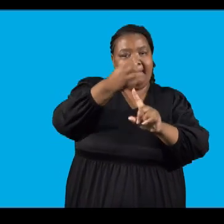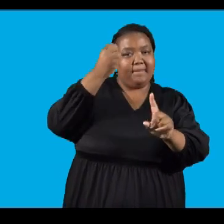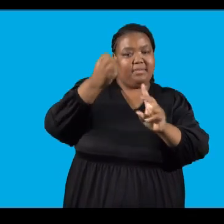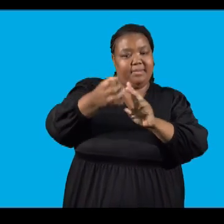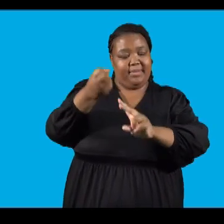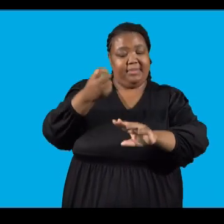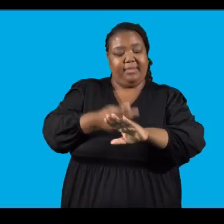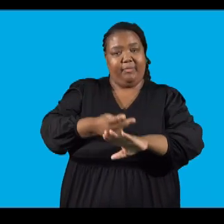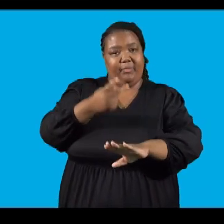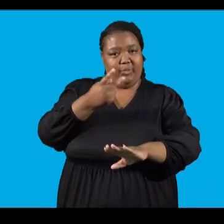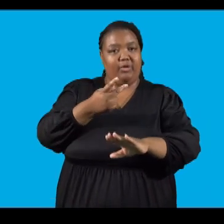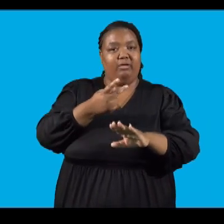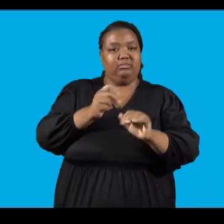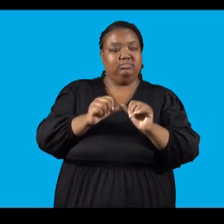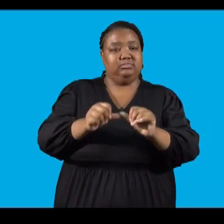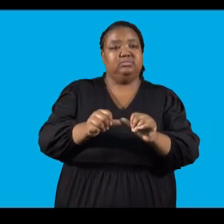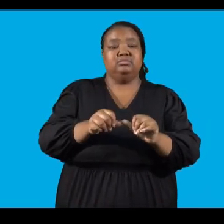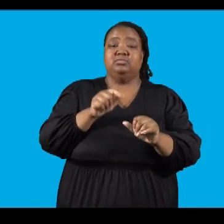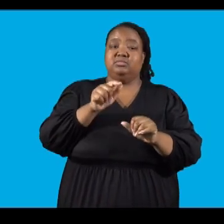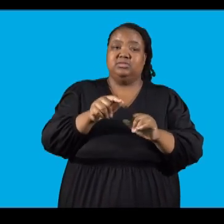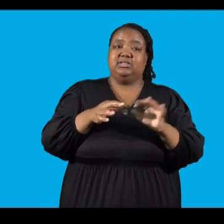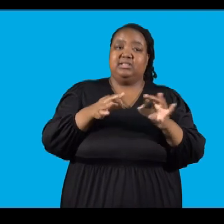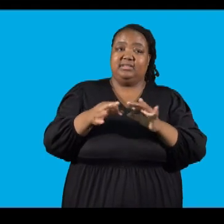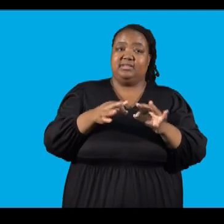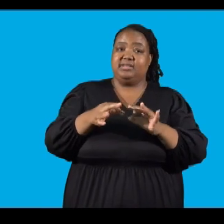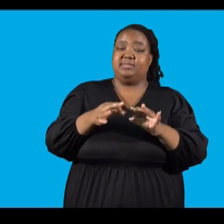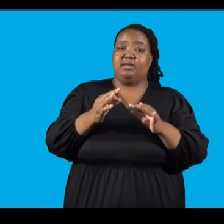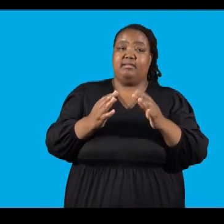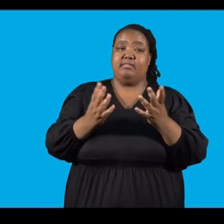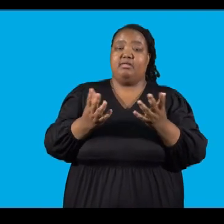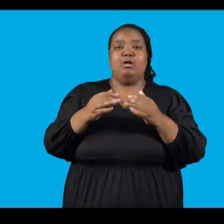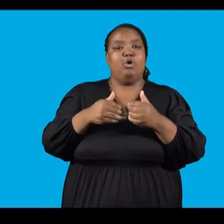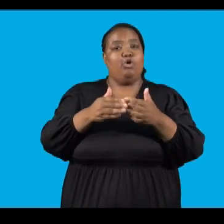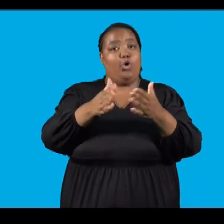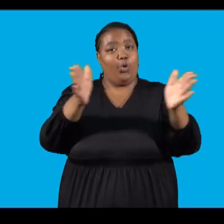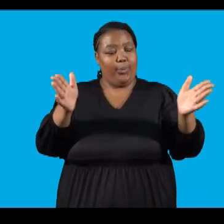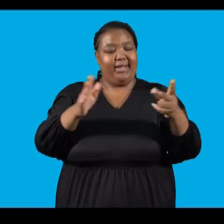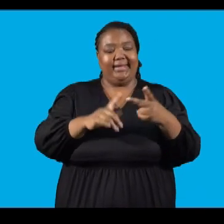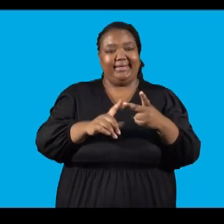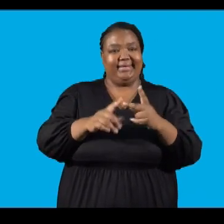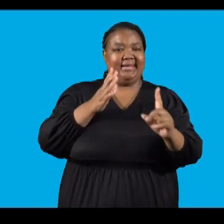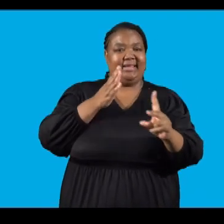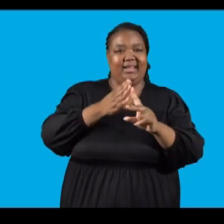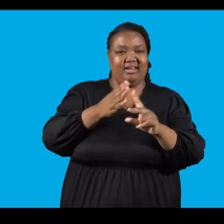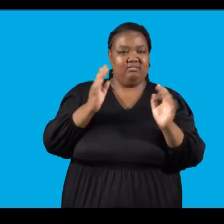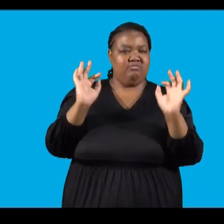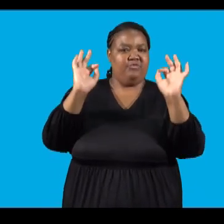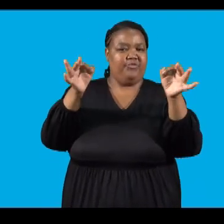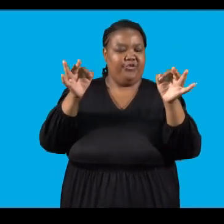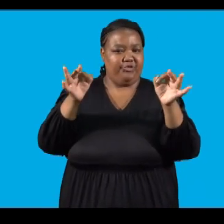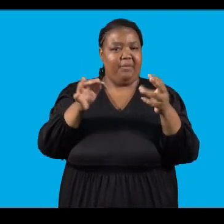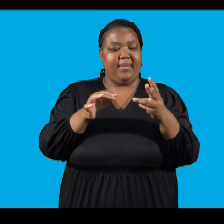at maximizing profit. So in your description, you need to highlight that this is done openly,